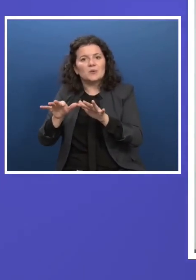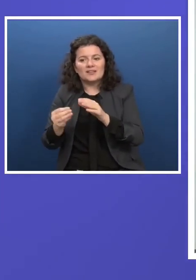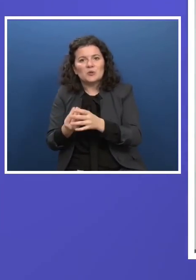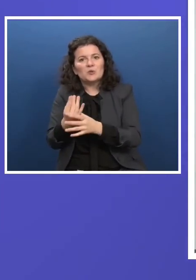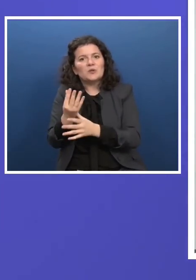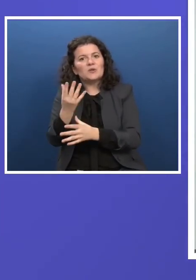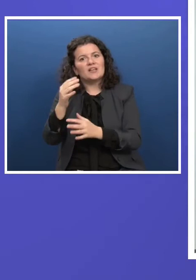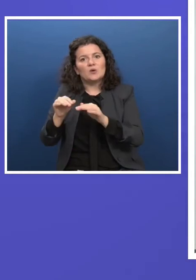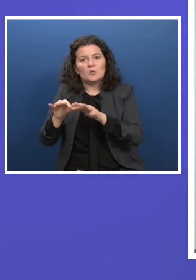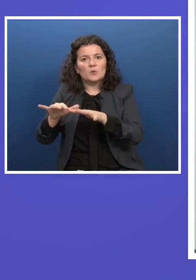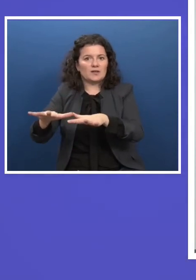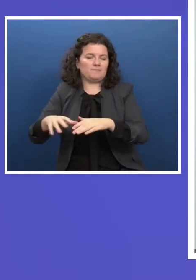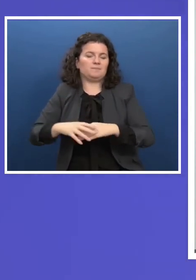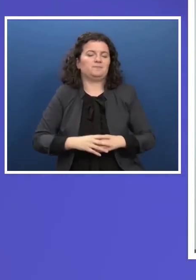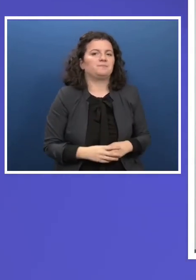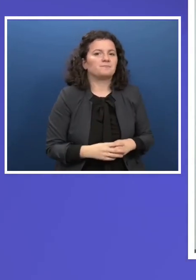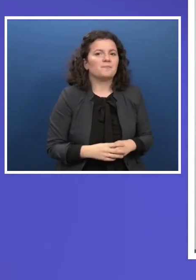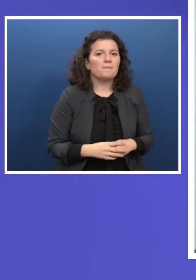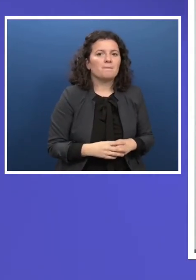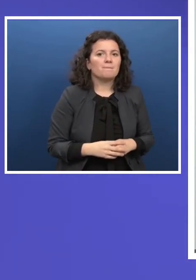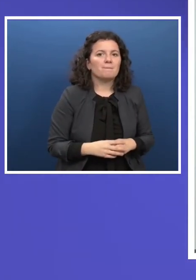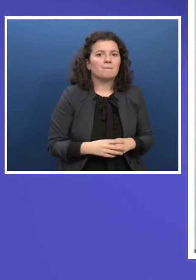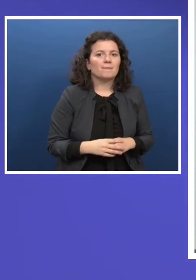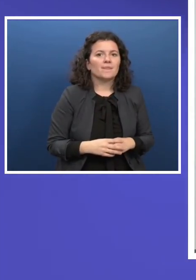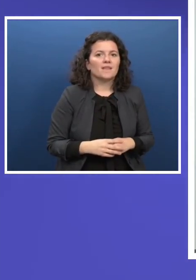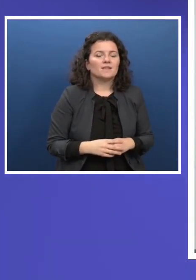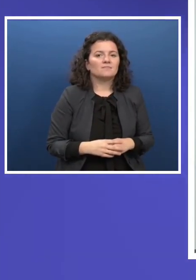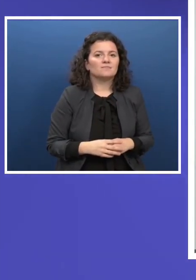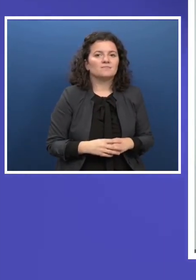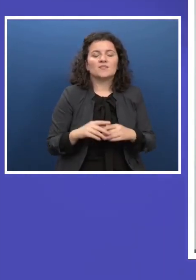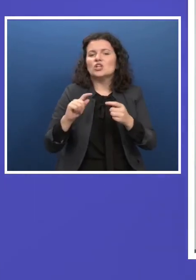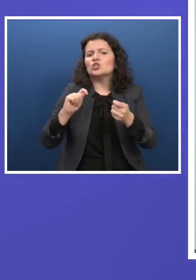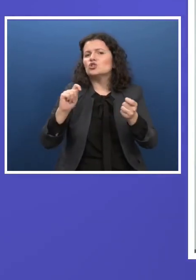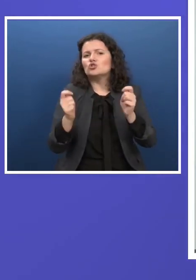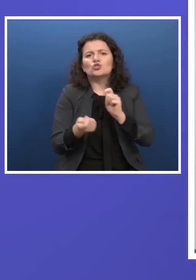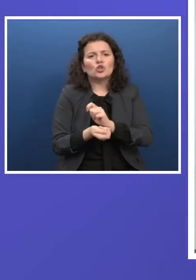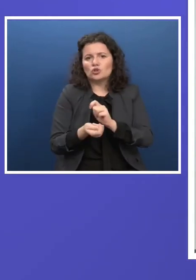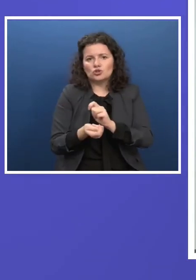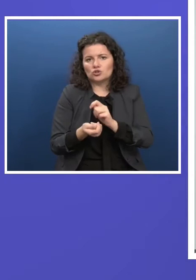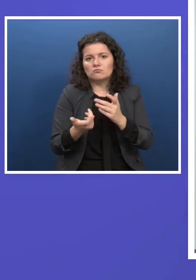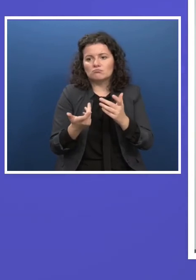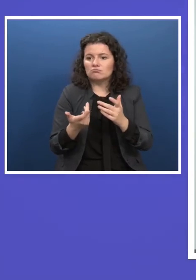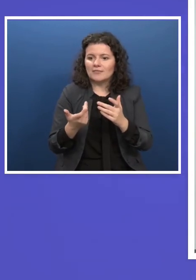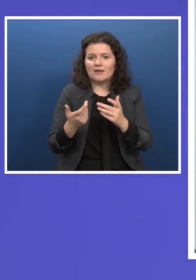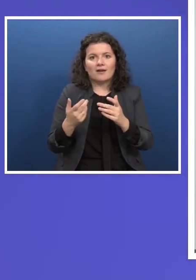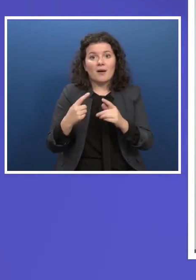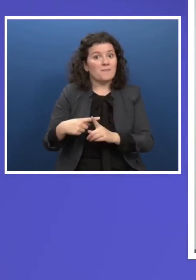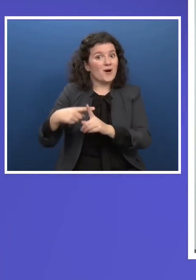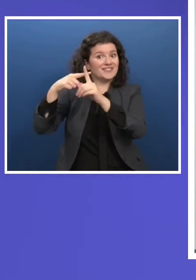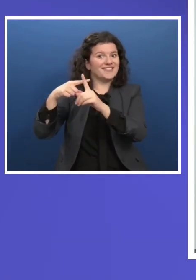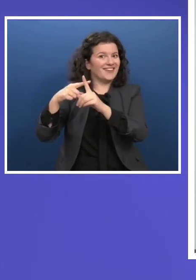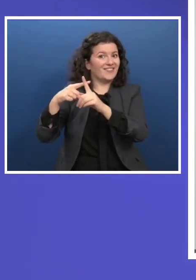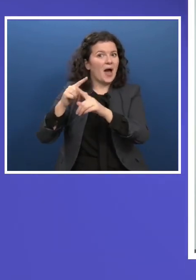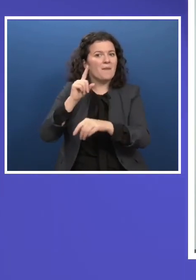culture. Because change, no matter how change is good for the people, it will always at the beginning be faced